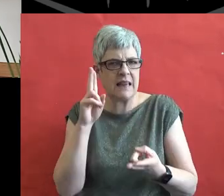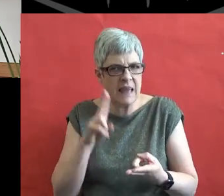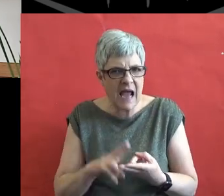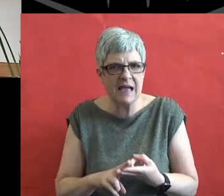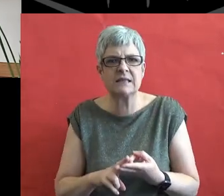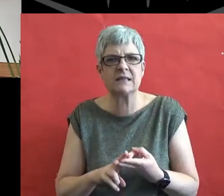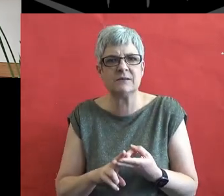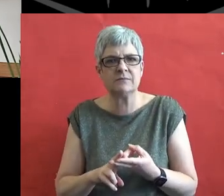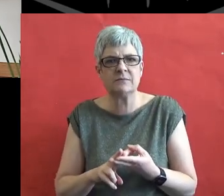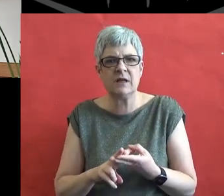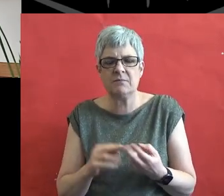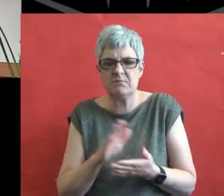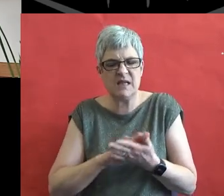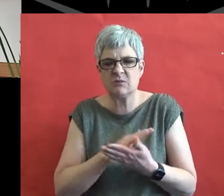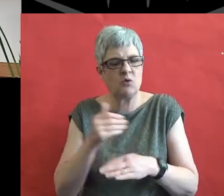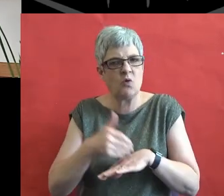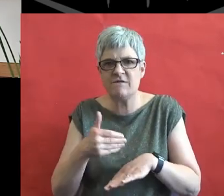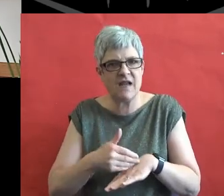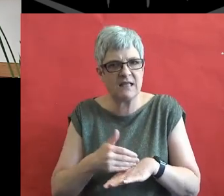in the kingdom of God.